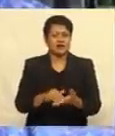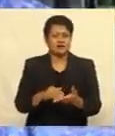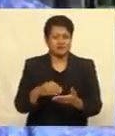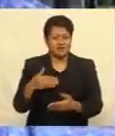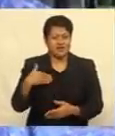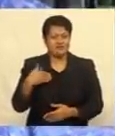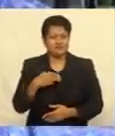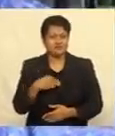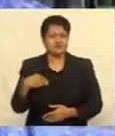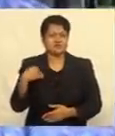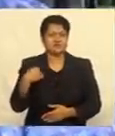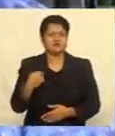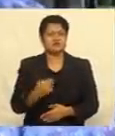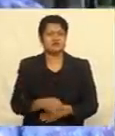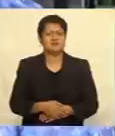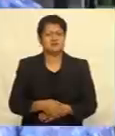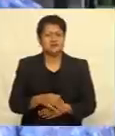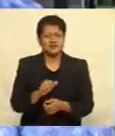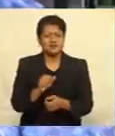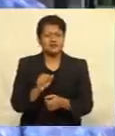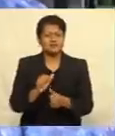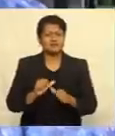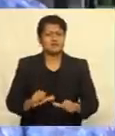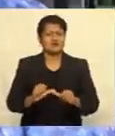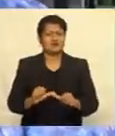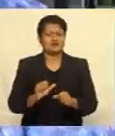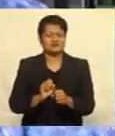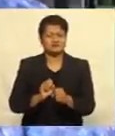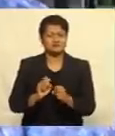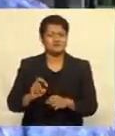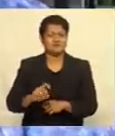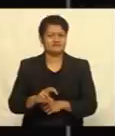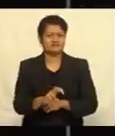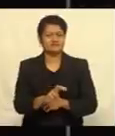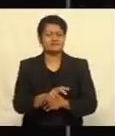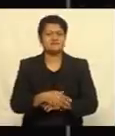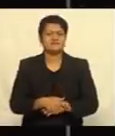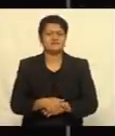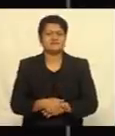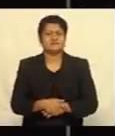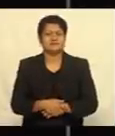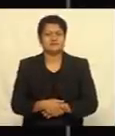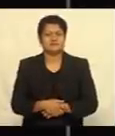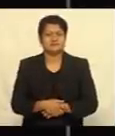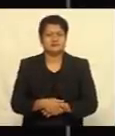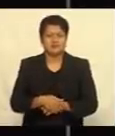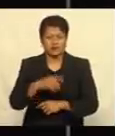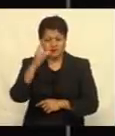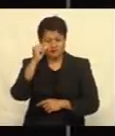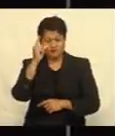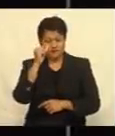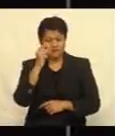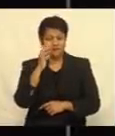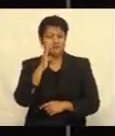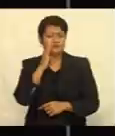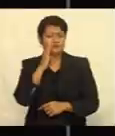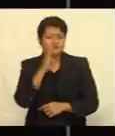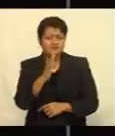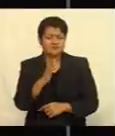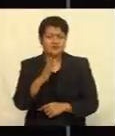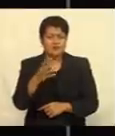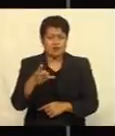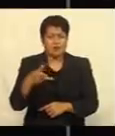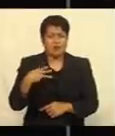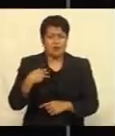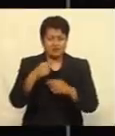virus. Christiana Uluwai, FBC News. Fijians were seen wearing face masks while out